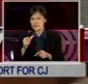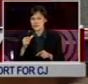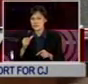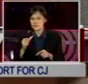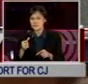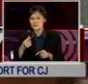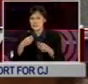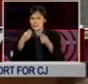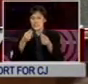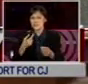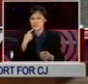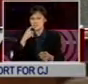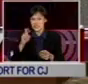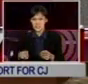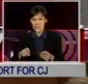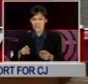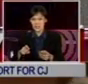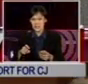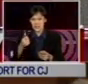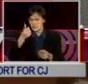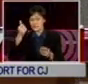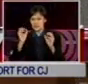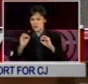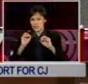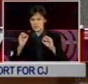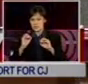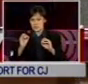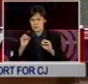I did not issue any other subpoena. Yes, Your Honor.